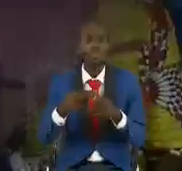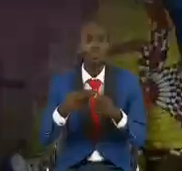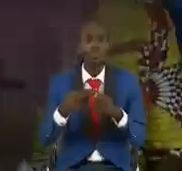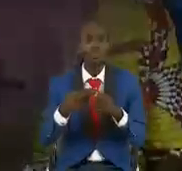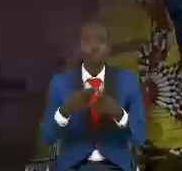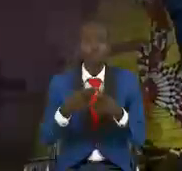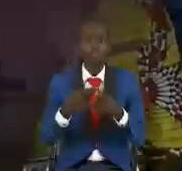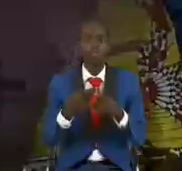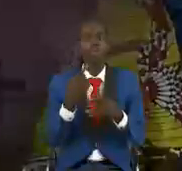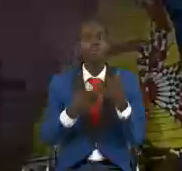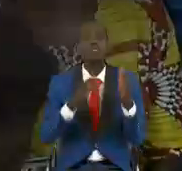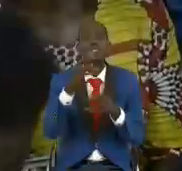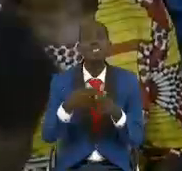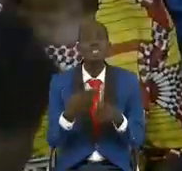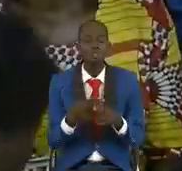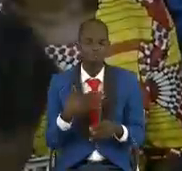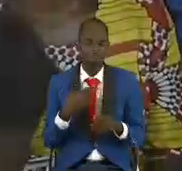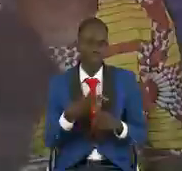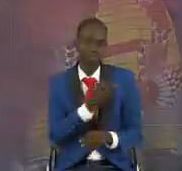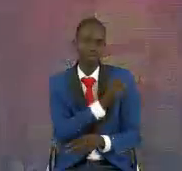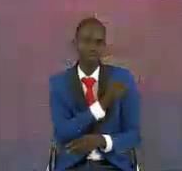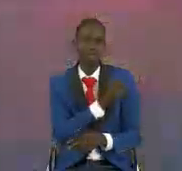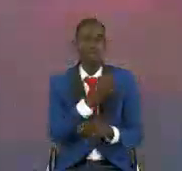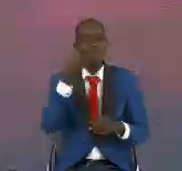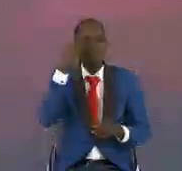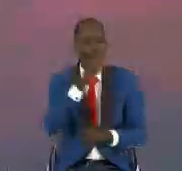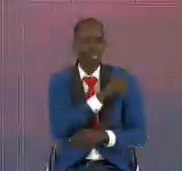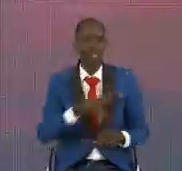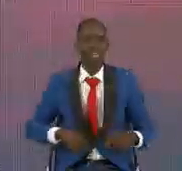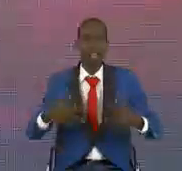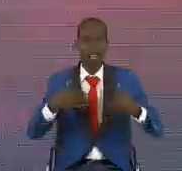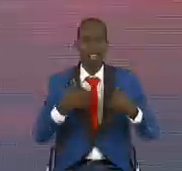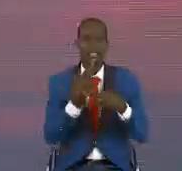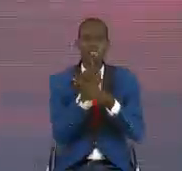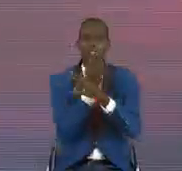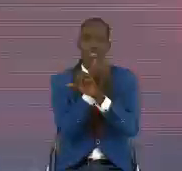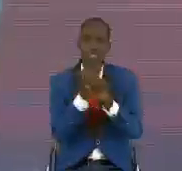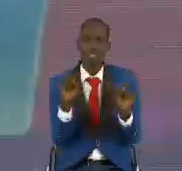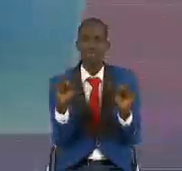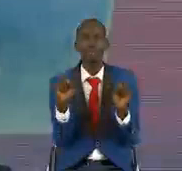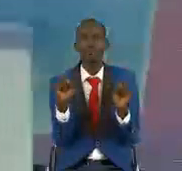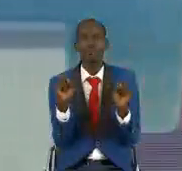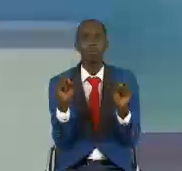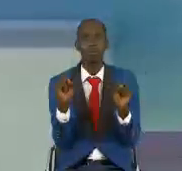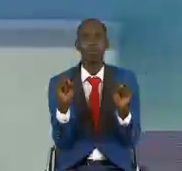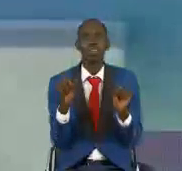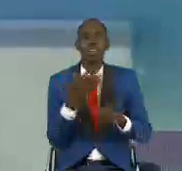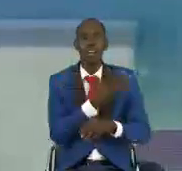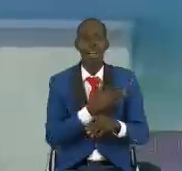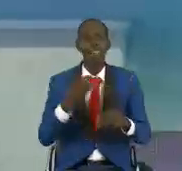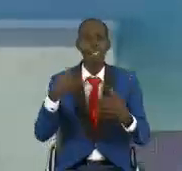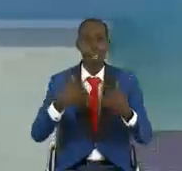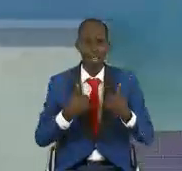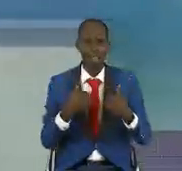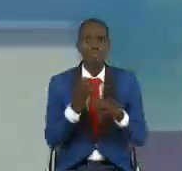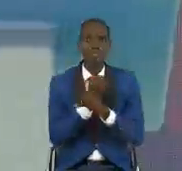For the Lord has redeemed Jacob and ransomed him from the hand of